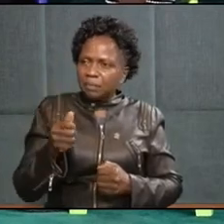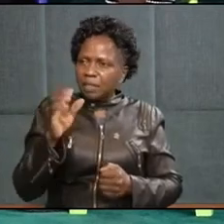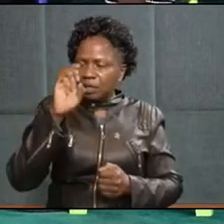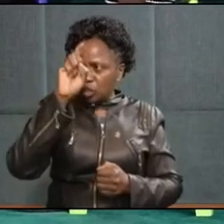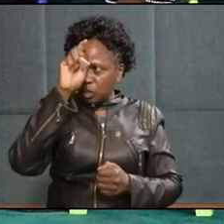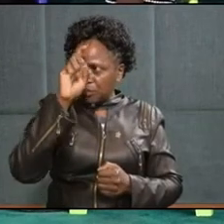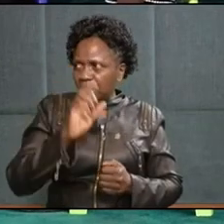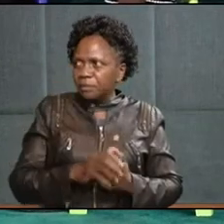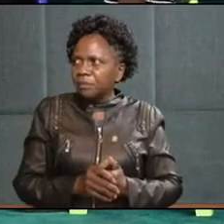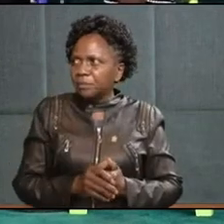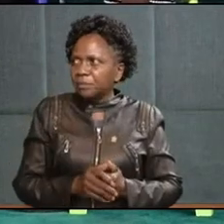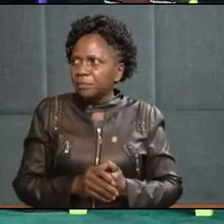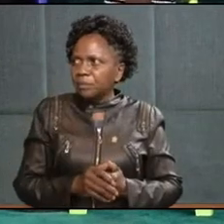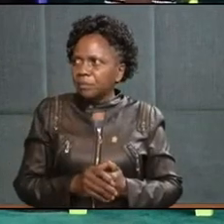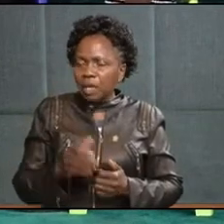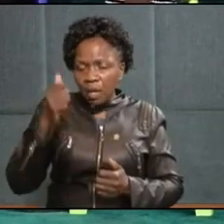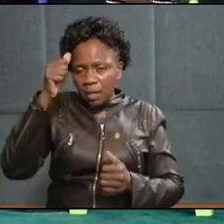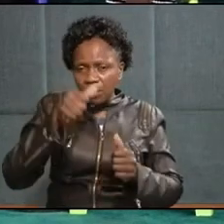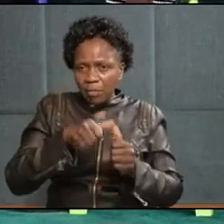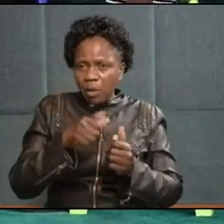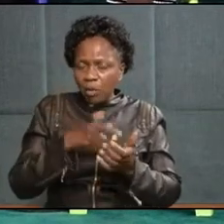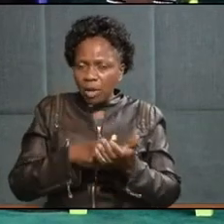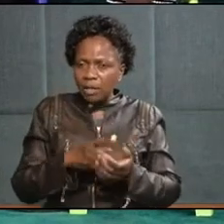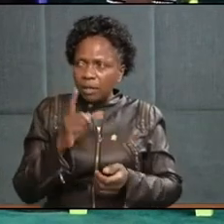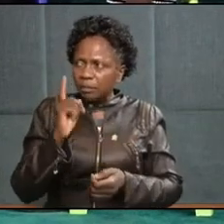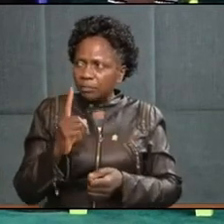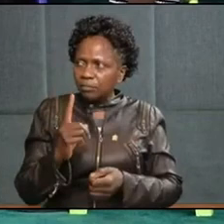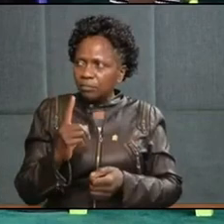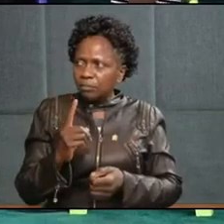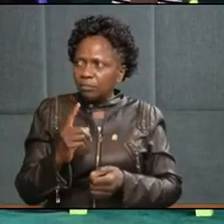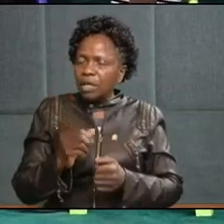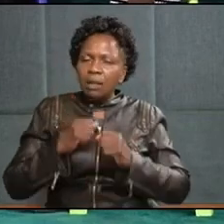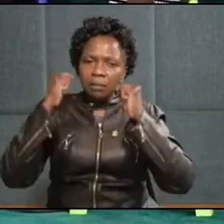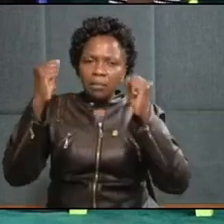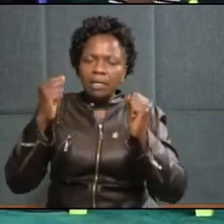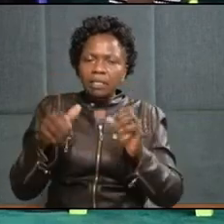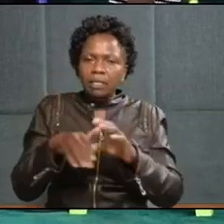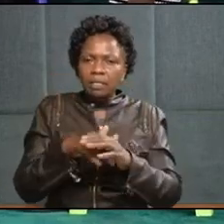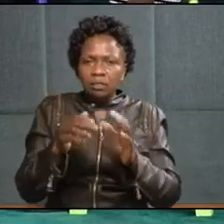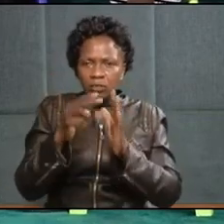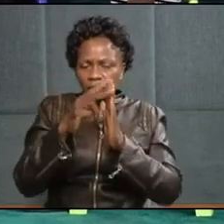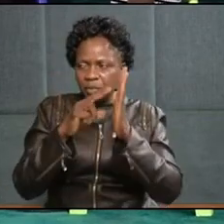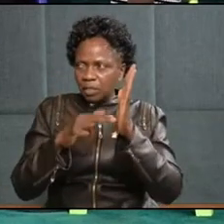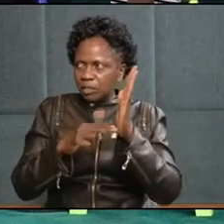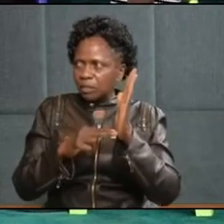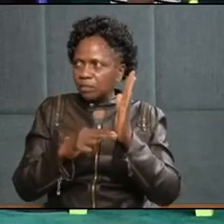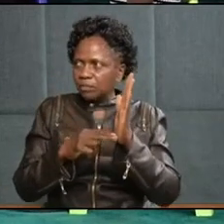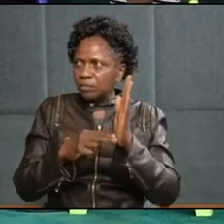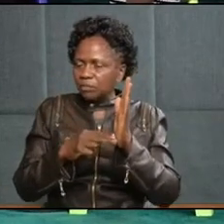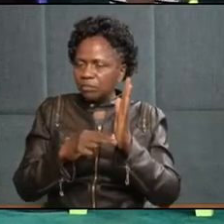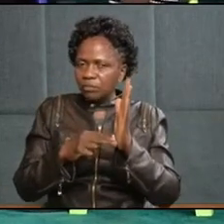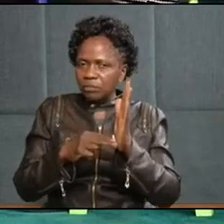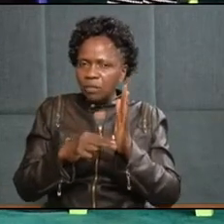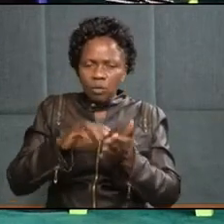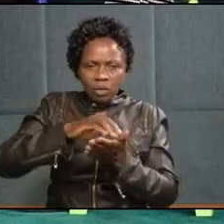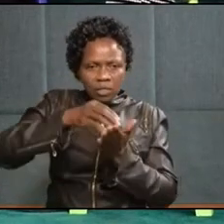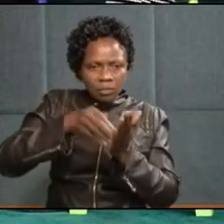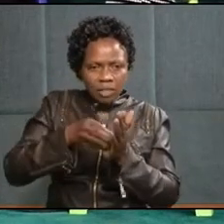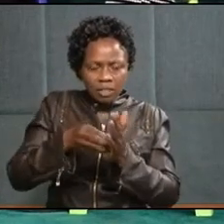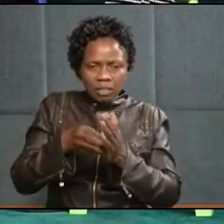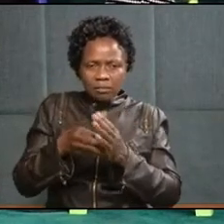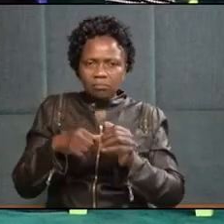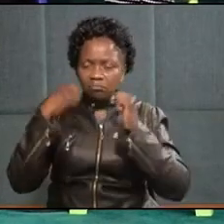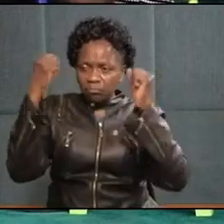I particularly love the one Mitch said. He was mighty in scriptures. But wait a minute. What does it mean to be mighty in